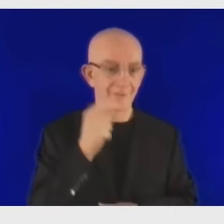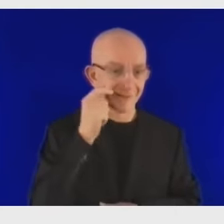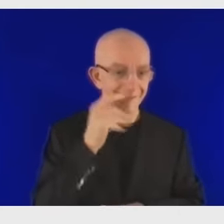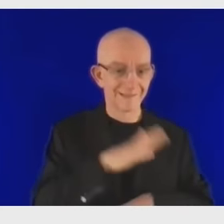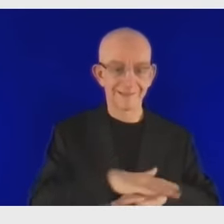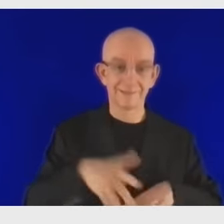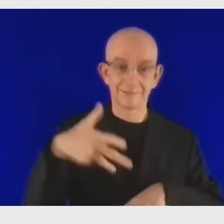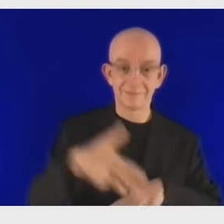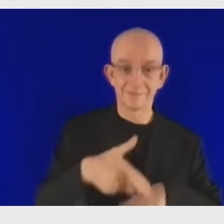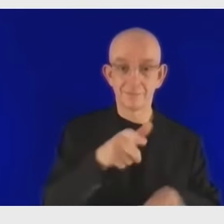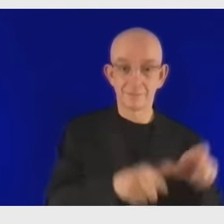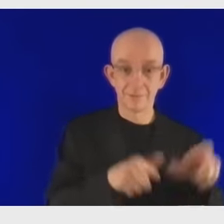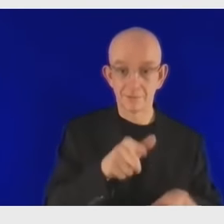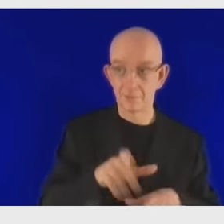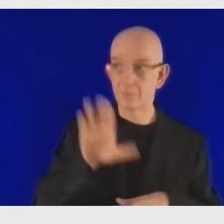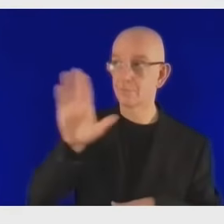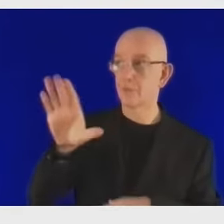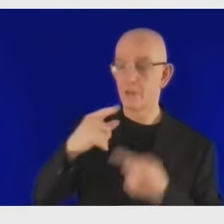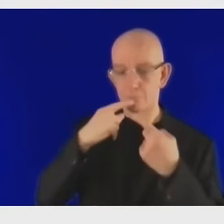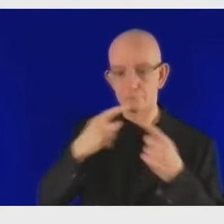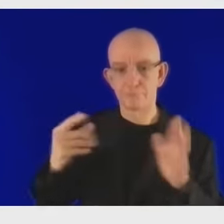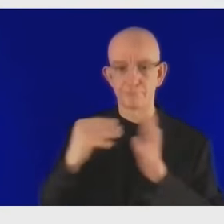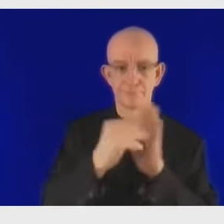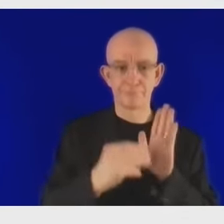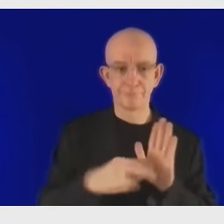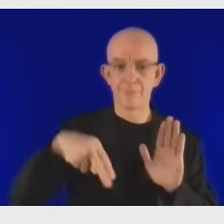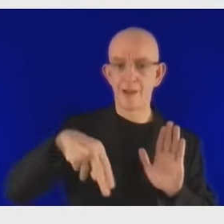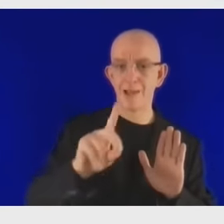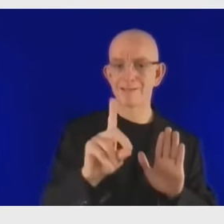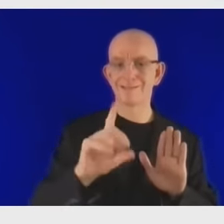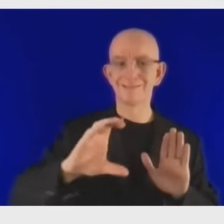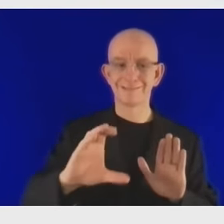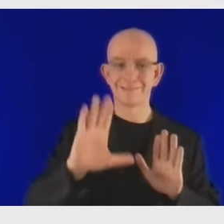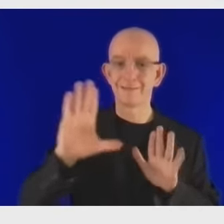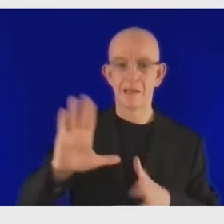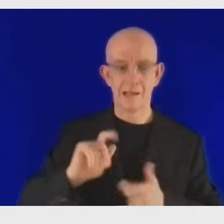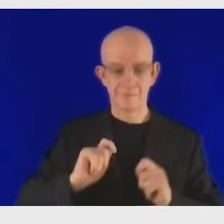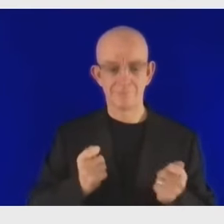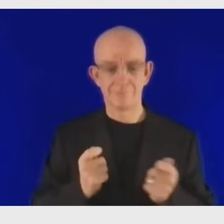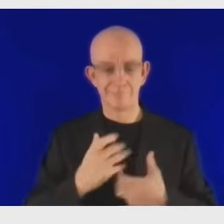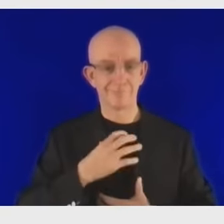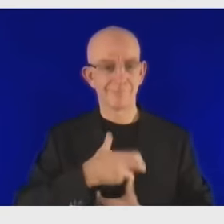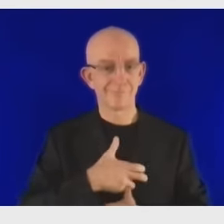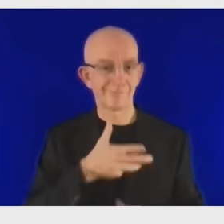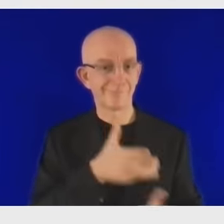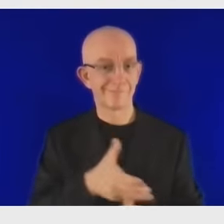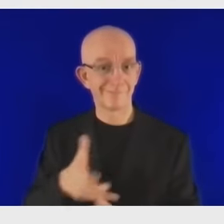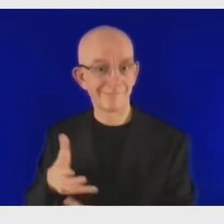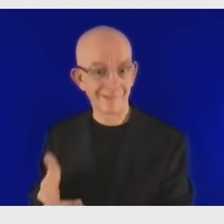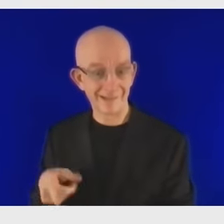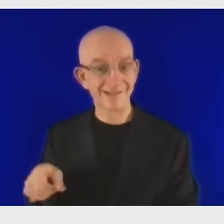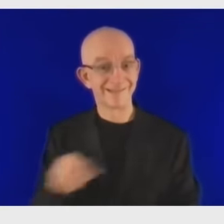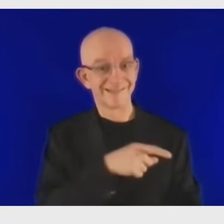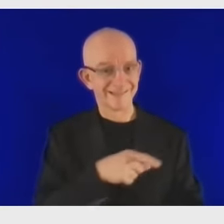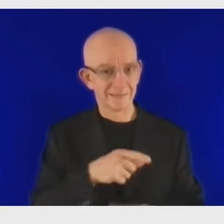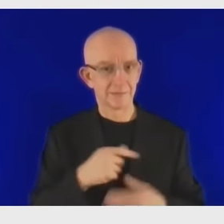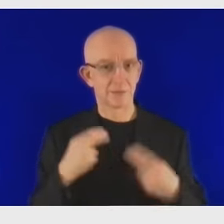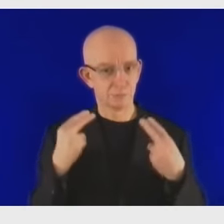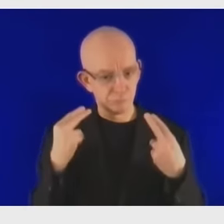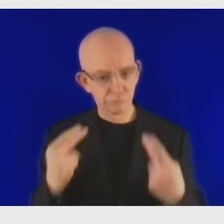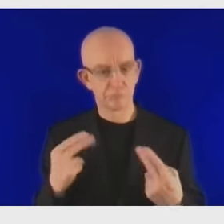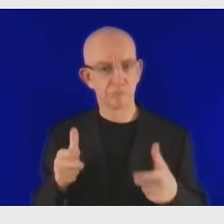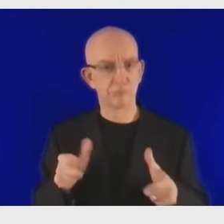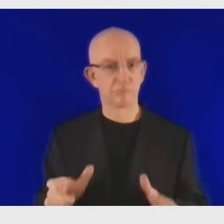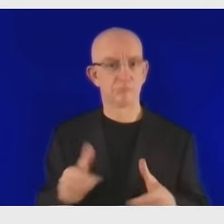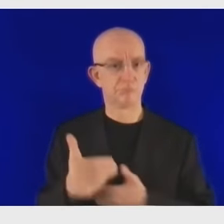resilience. And I think it is very, very crucial for all of us to push forward the countries to ensure that it is